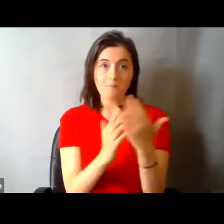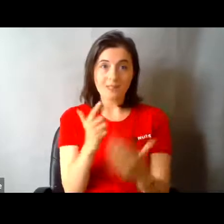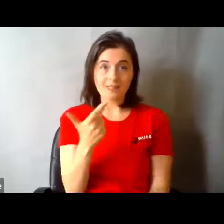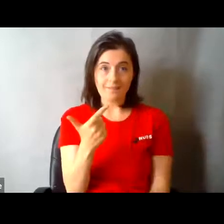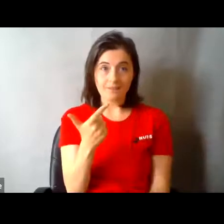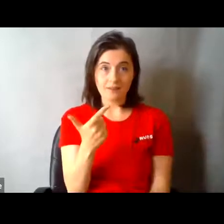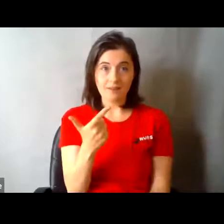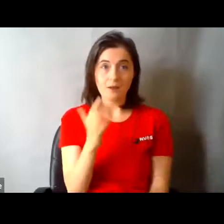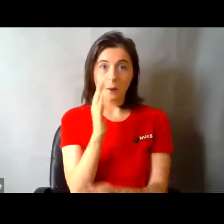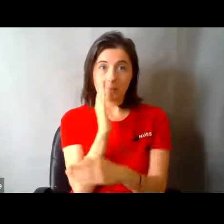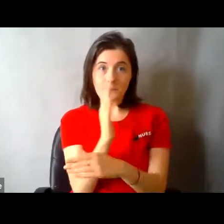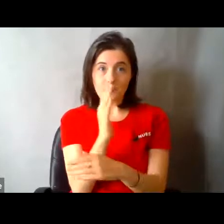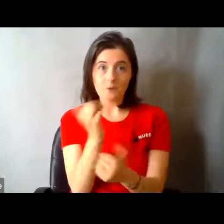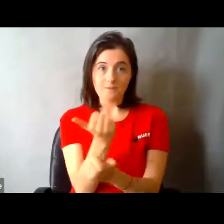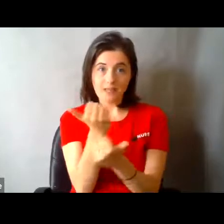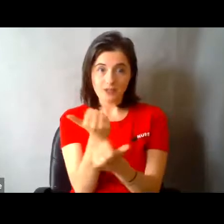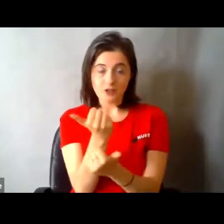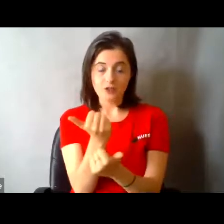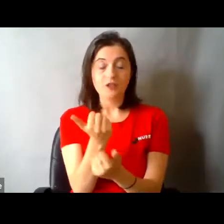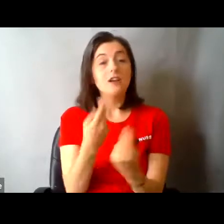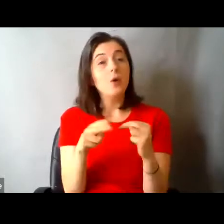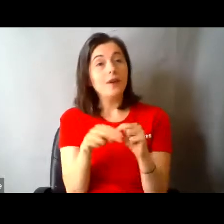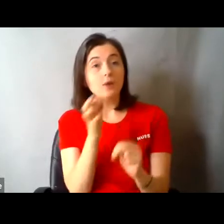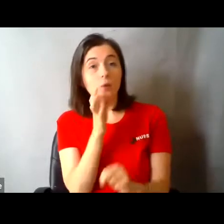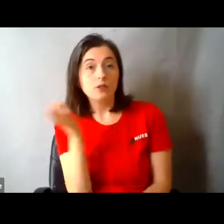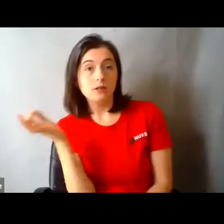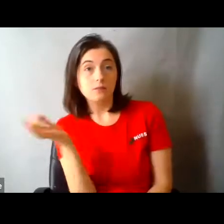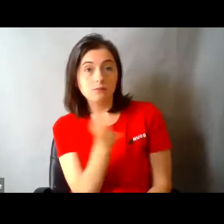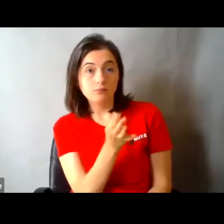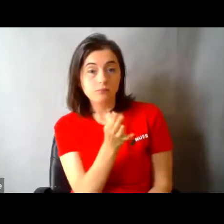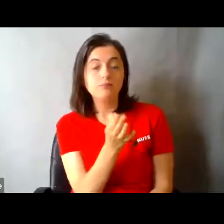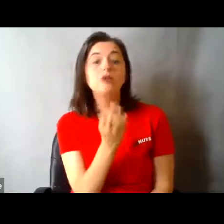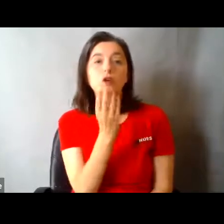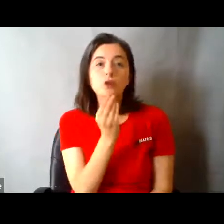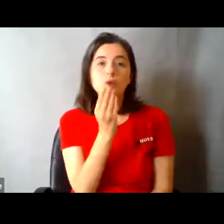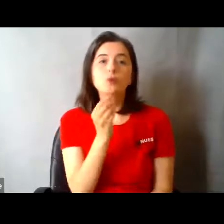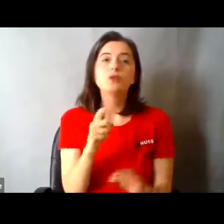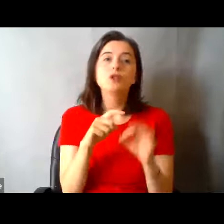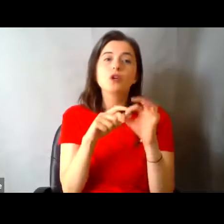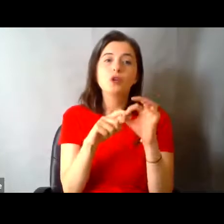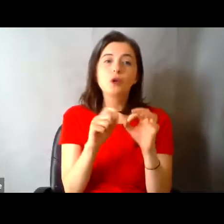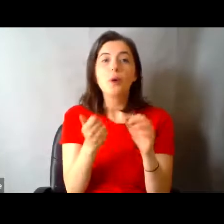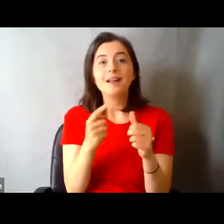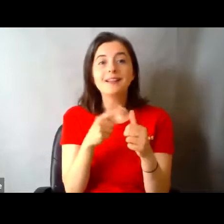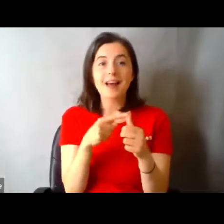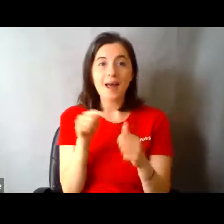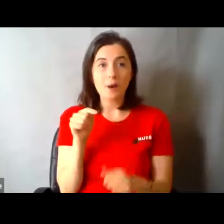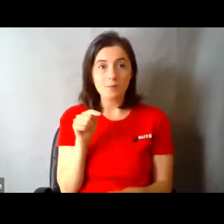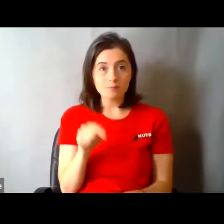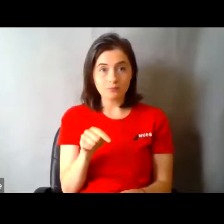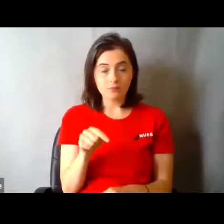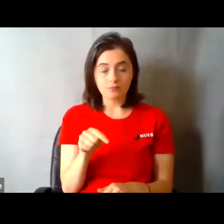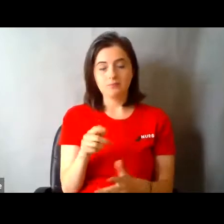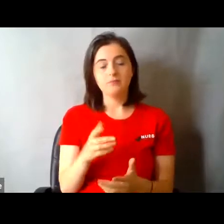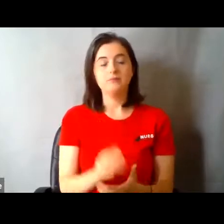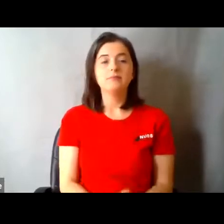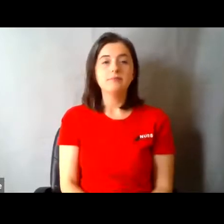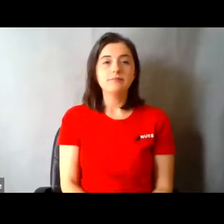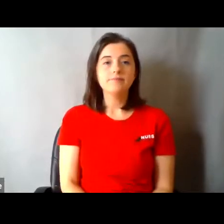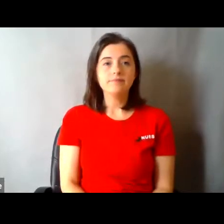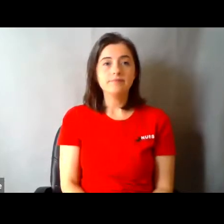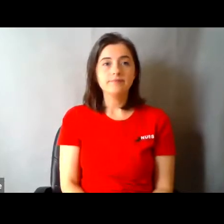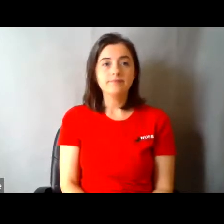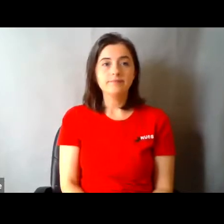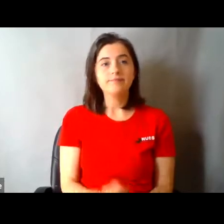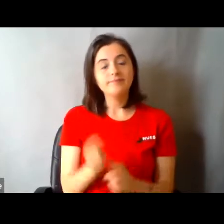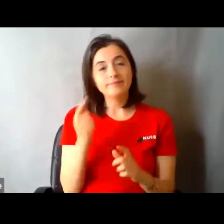you have got questions that you would like to ask of our panelists, please use the question and answer box at the bottom of the page. There's a Q&A box